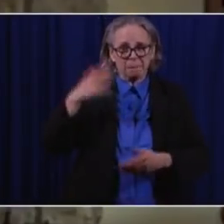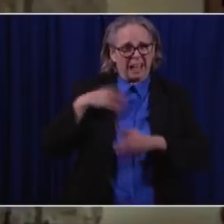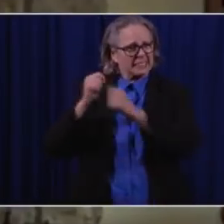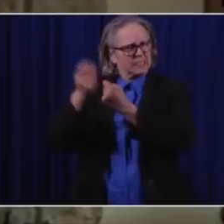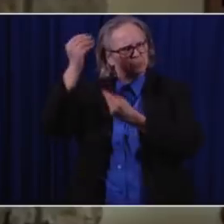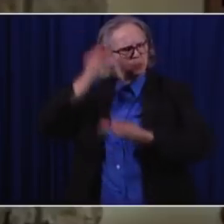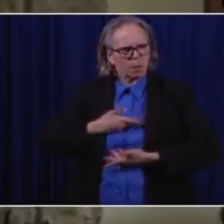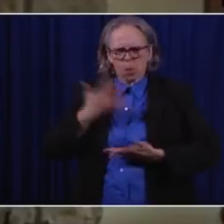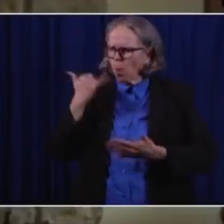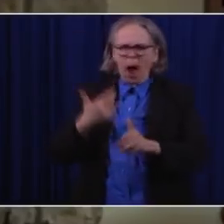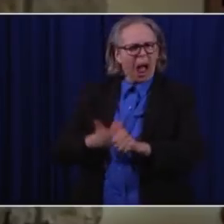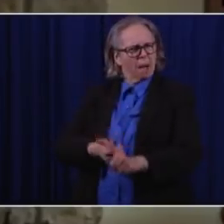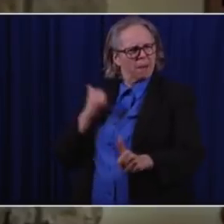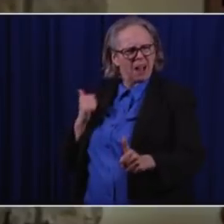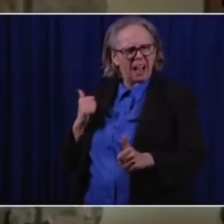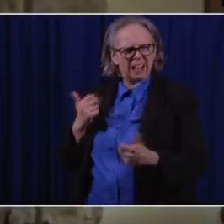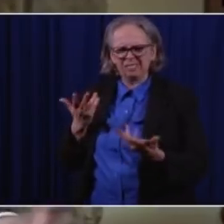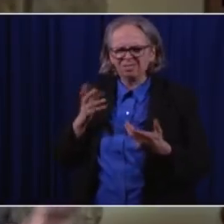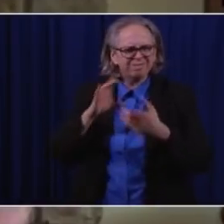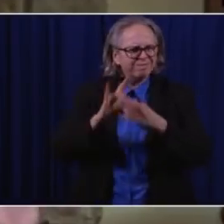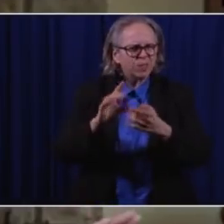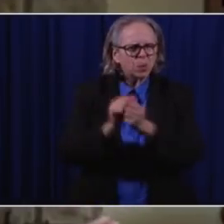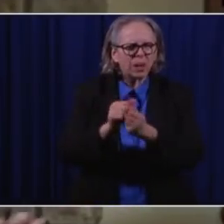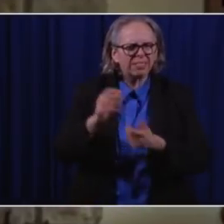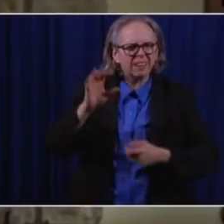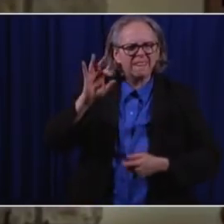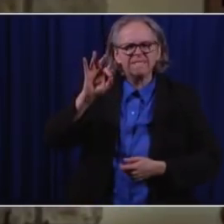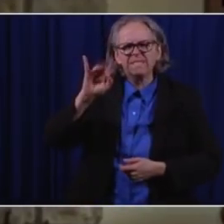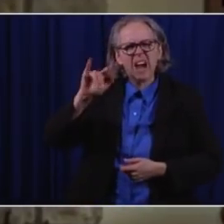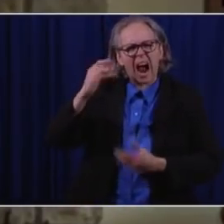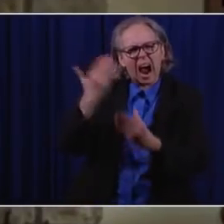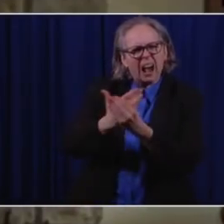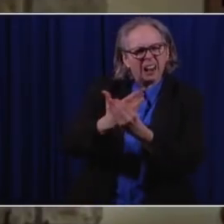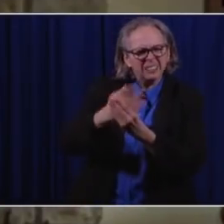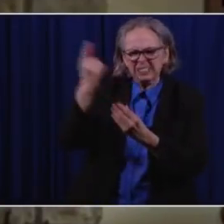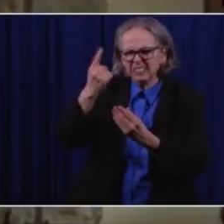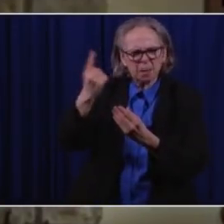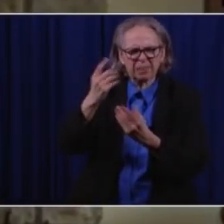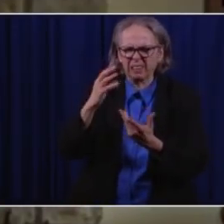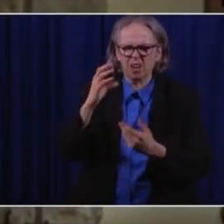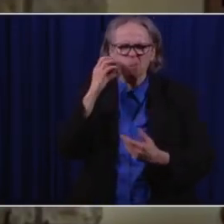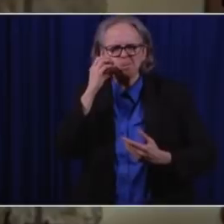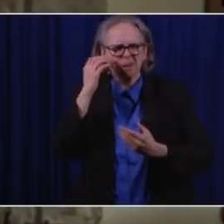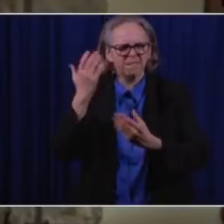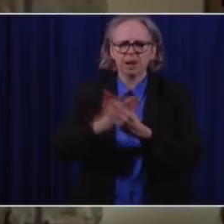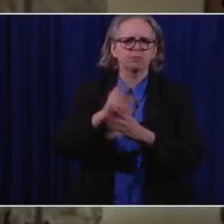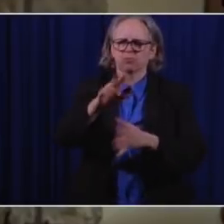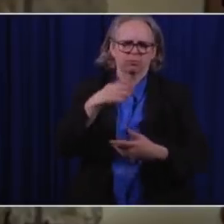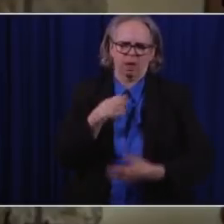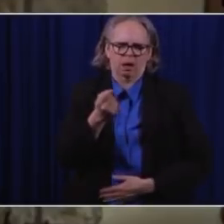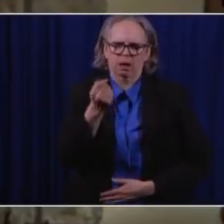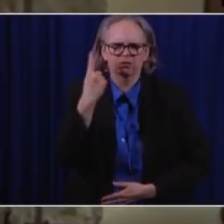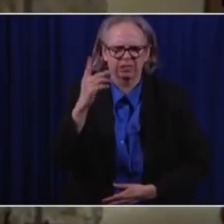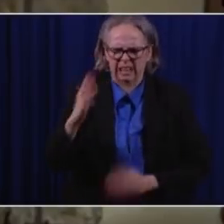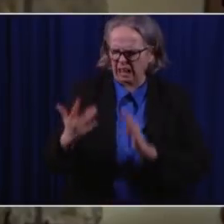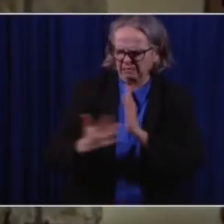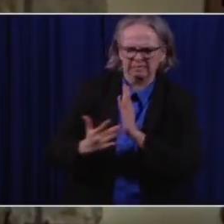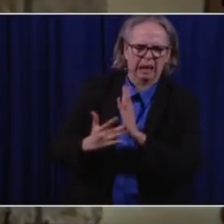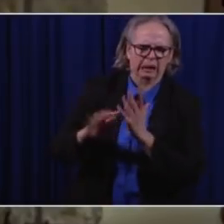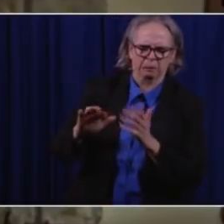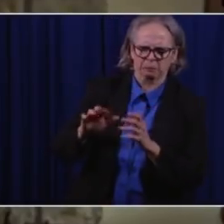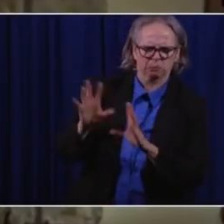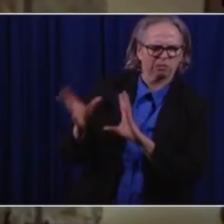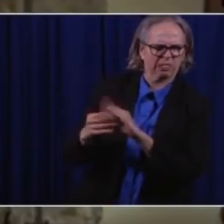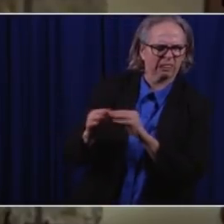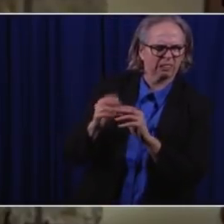so big sometimes that there's a problem. That's beyond my area of expertise at all. So that's one problem. But my